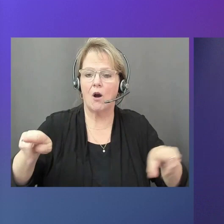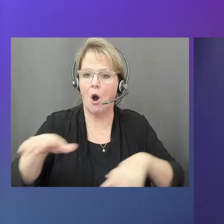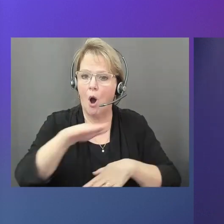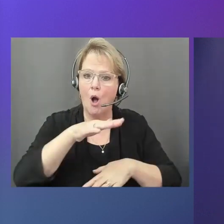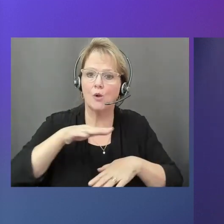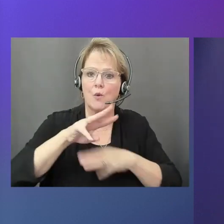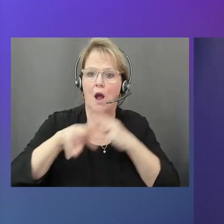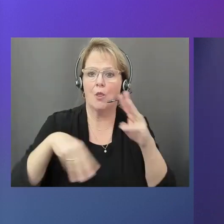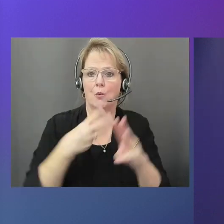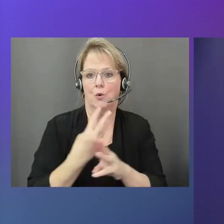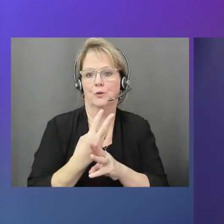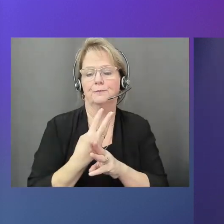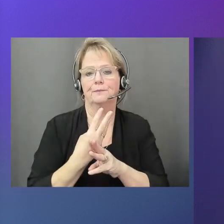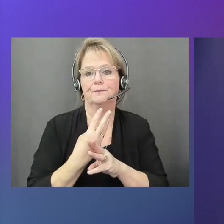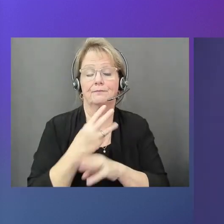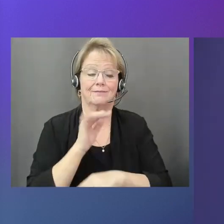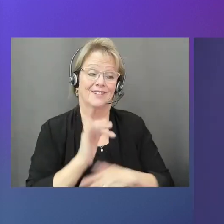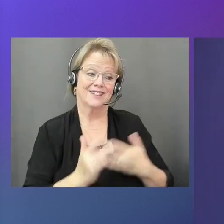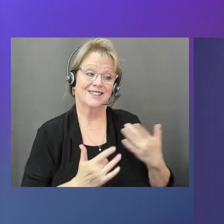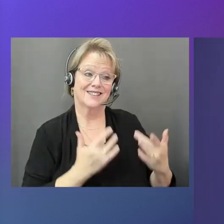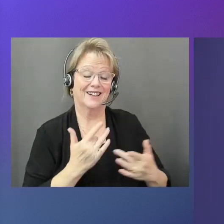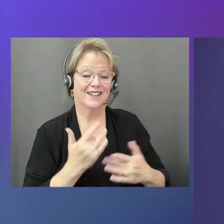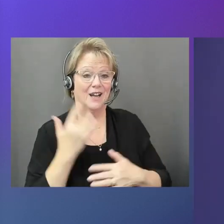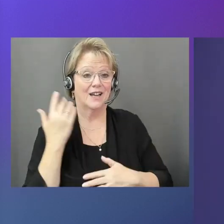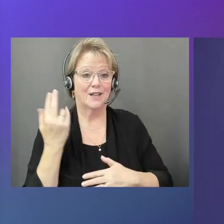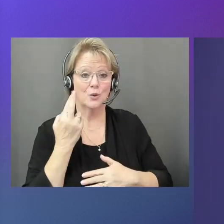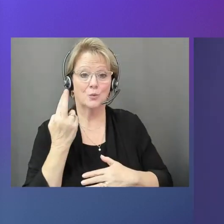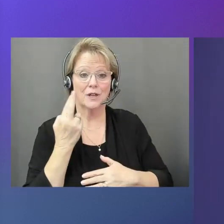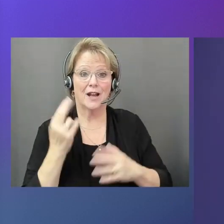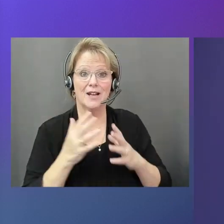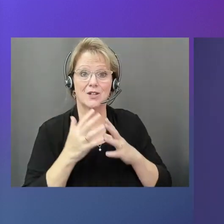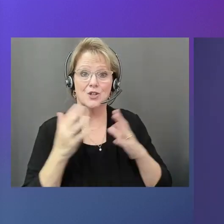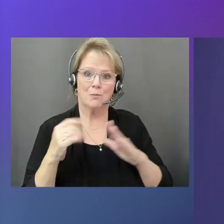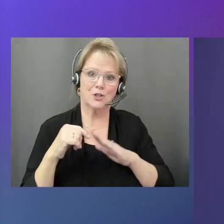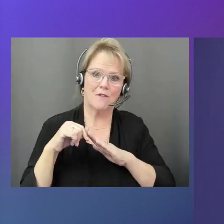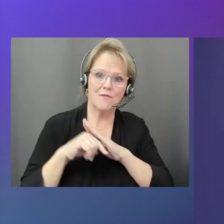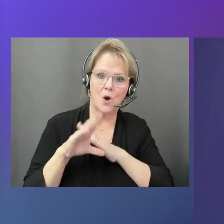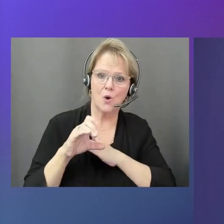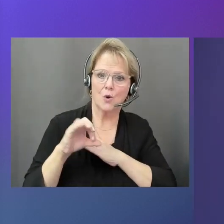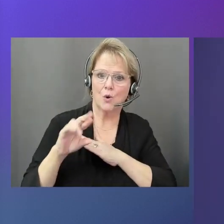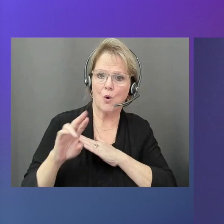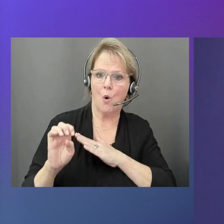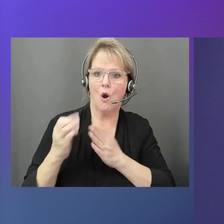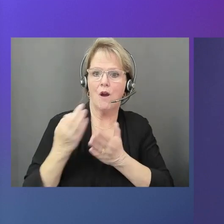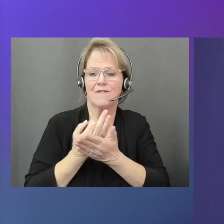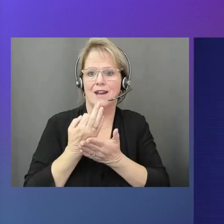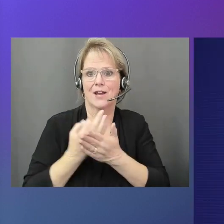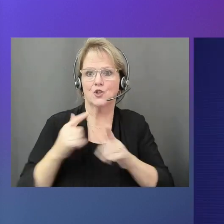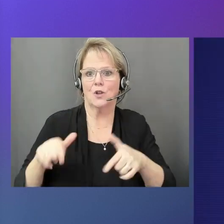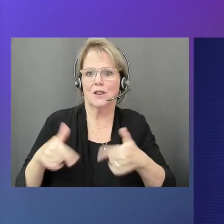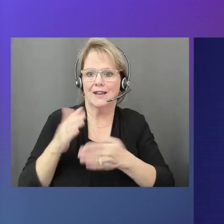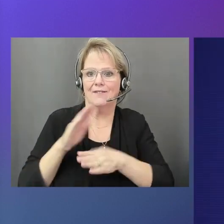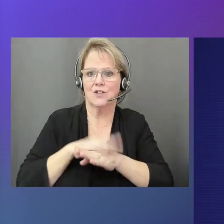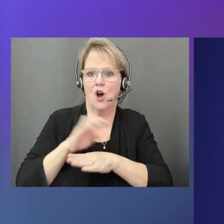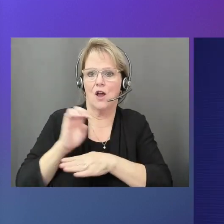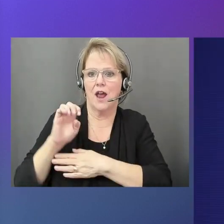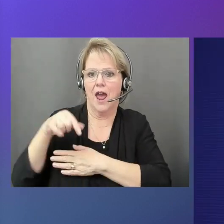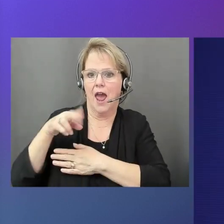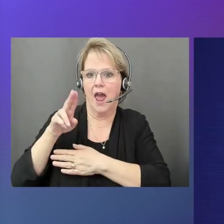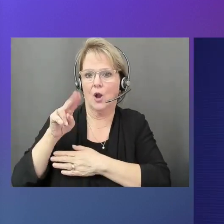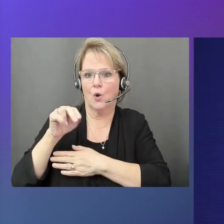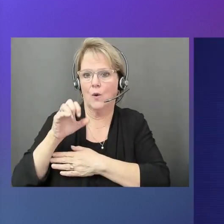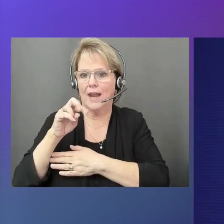I didn't realize so much of the core financial service industry lived on Equinix. That's a pretty cool stat to know. Yeah, absolutely. So we're really excited for this